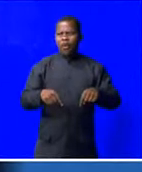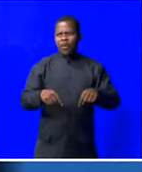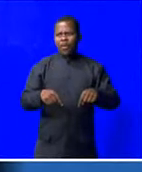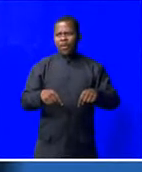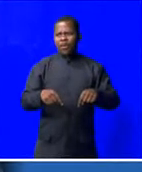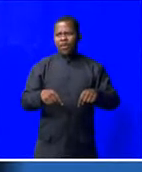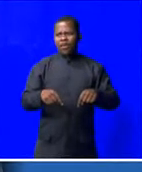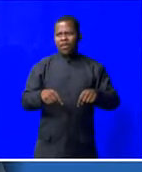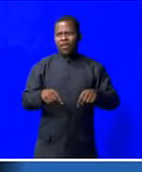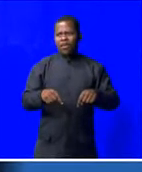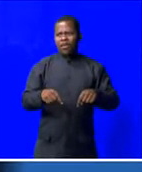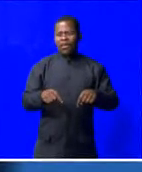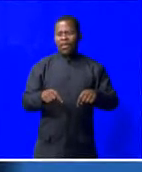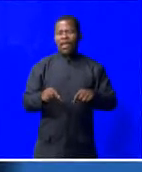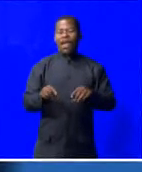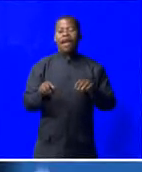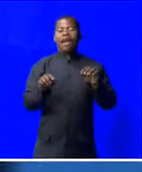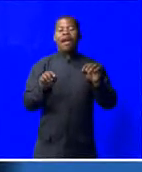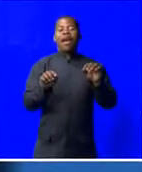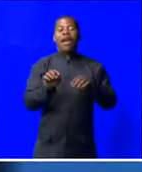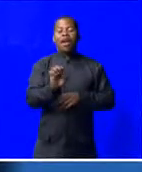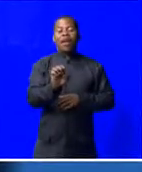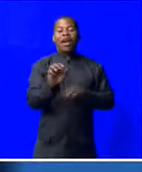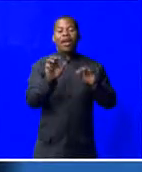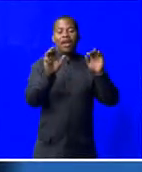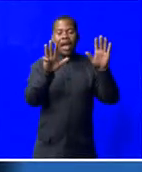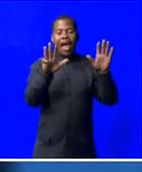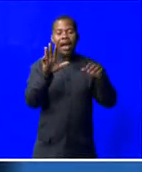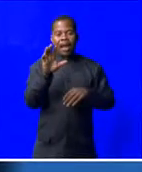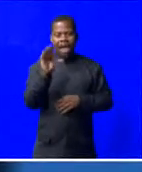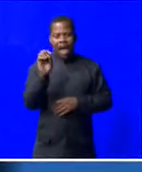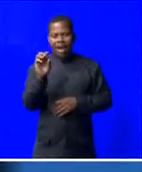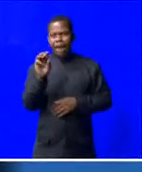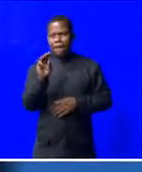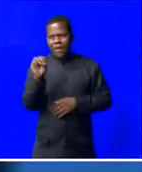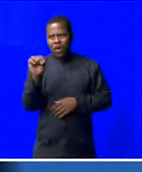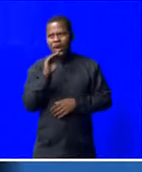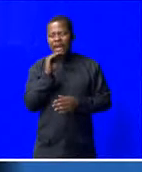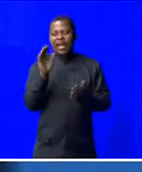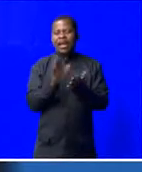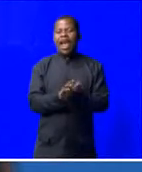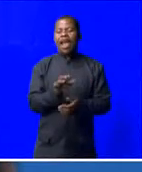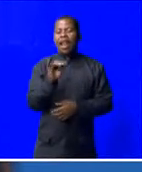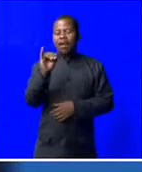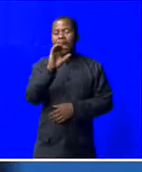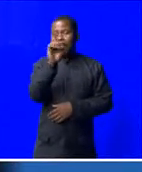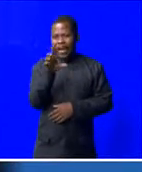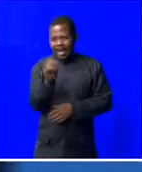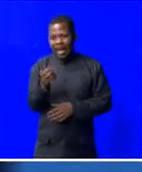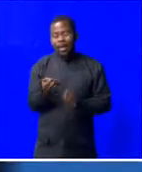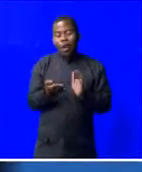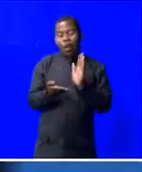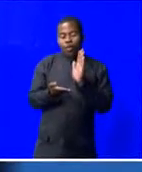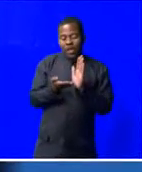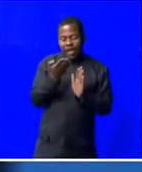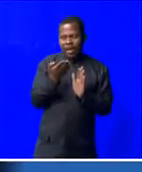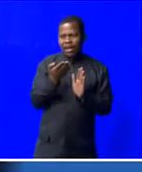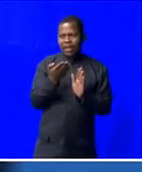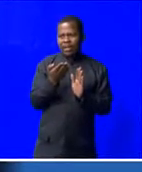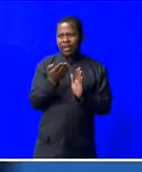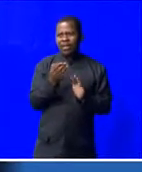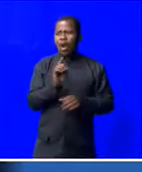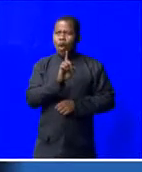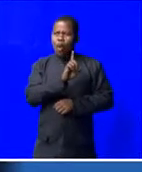sesikhulisile le wage bill na 900 million shoti sesikhulisile na 11%. Kodwa nalendlela ukuthi le